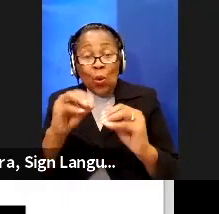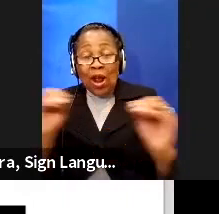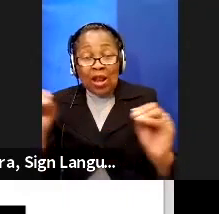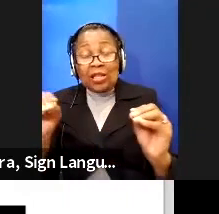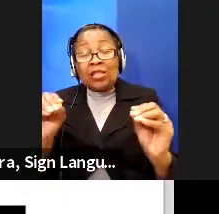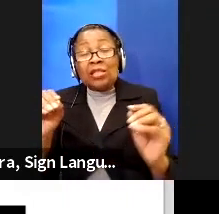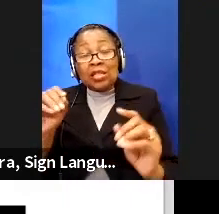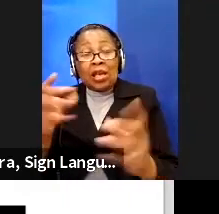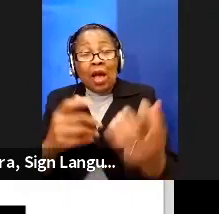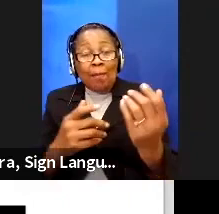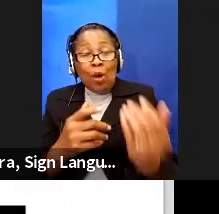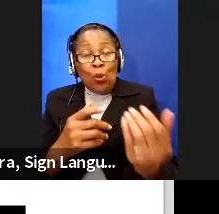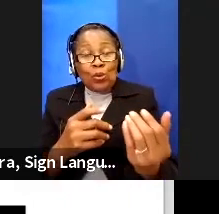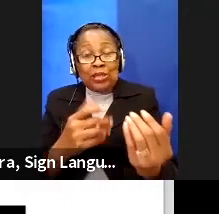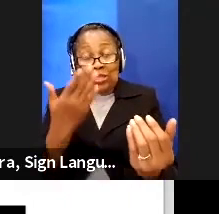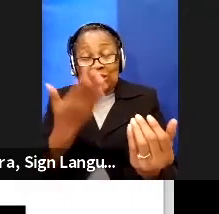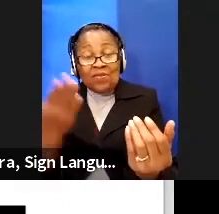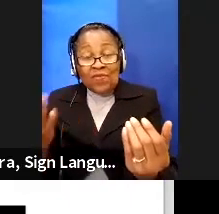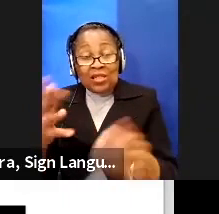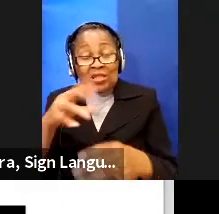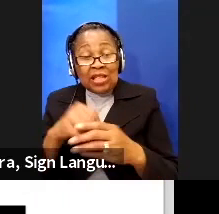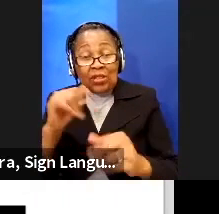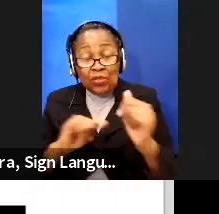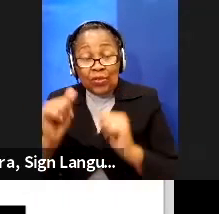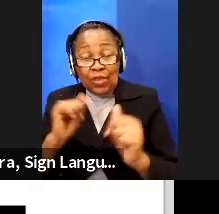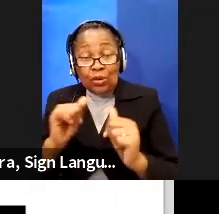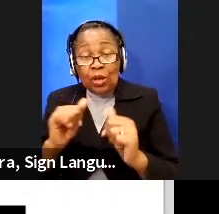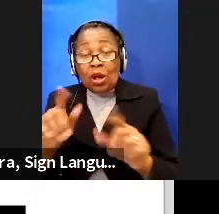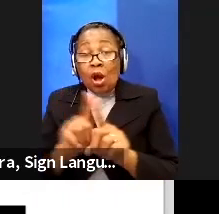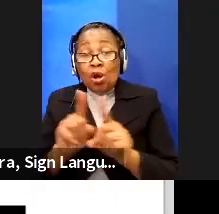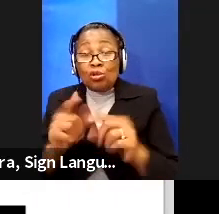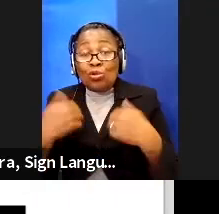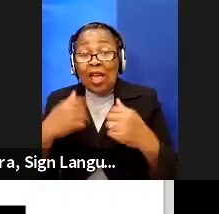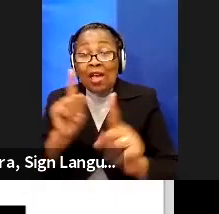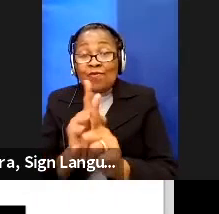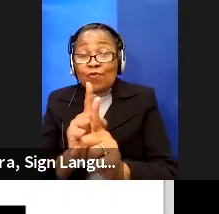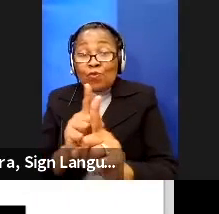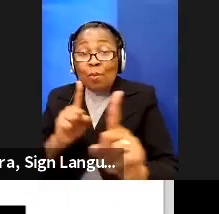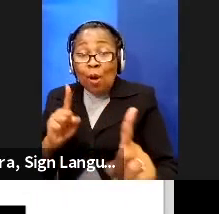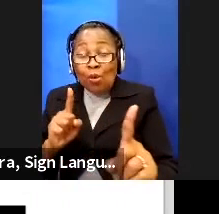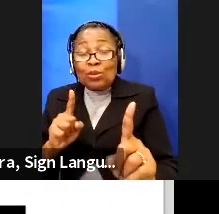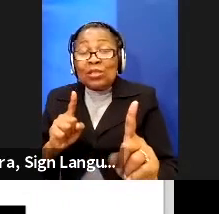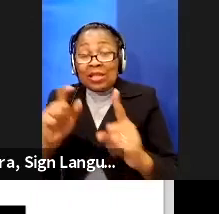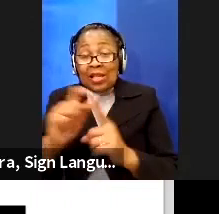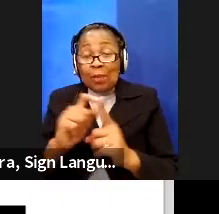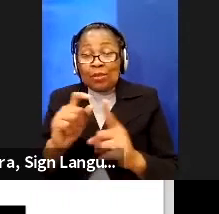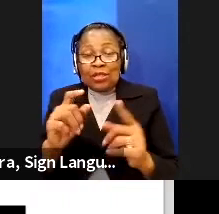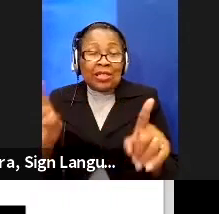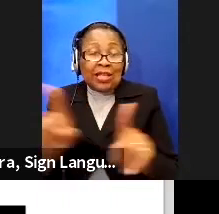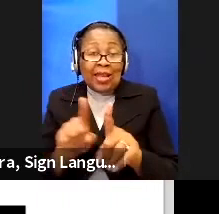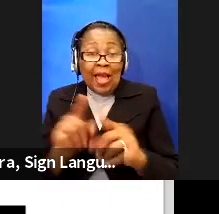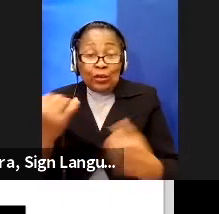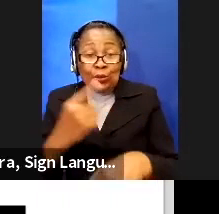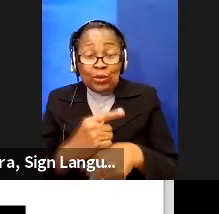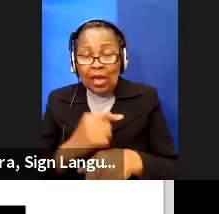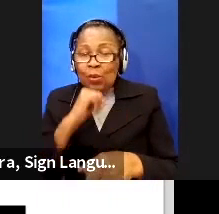holding in a theater. You can also have remote captioning where someone, you know, like what we're doing right now where they're not